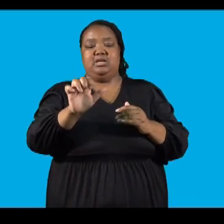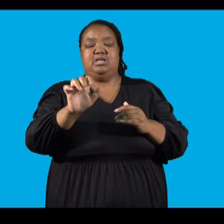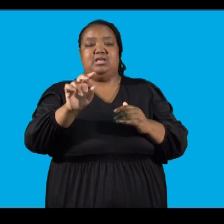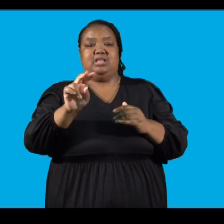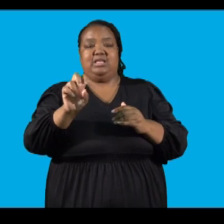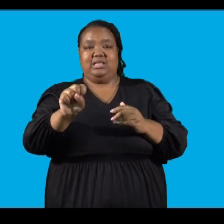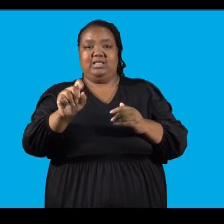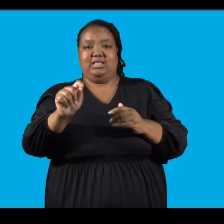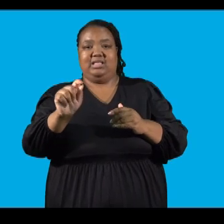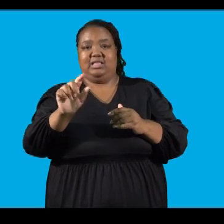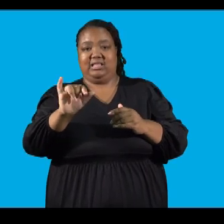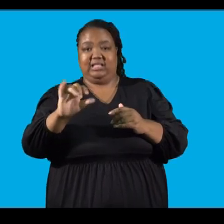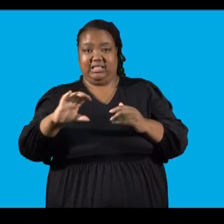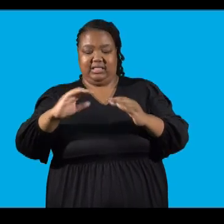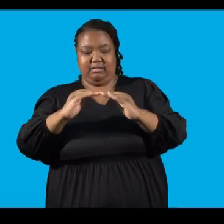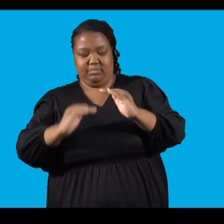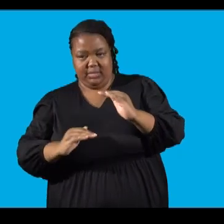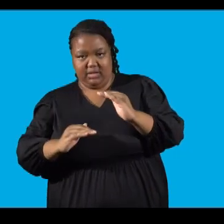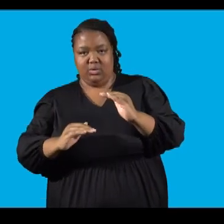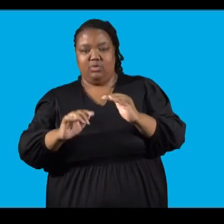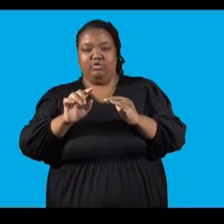the demand is relatively